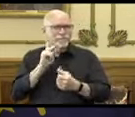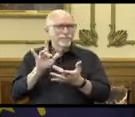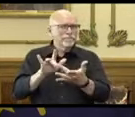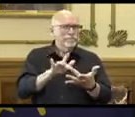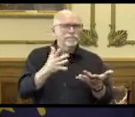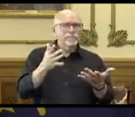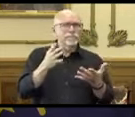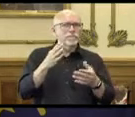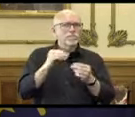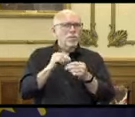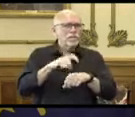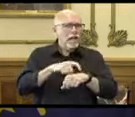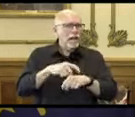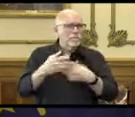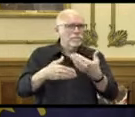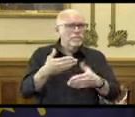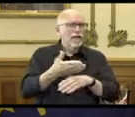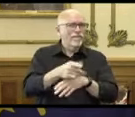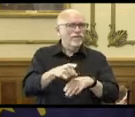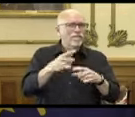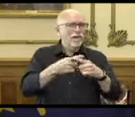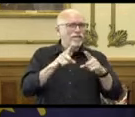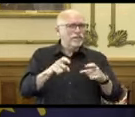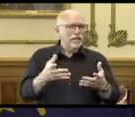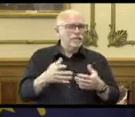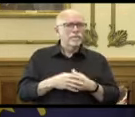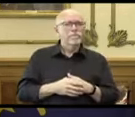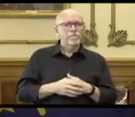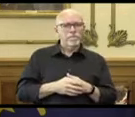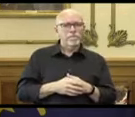in a timely fashion after their positive tests?